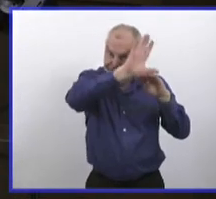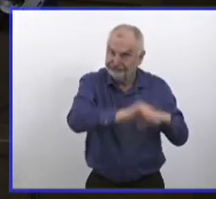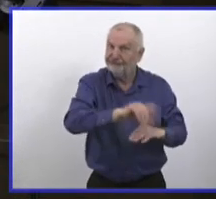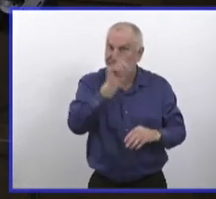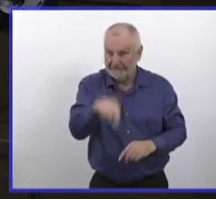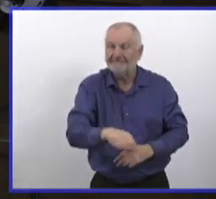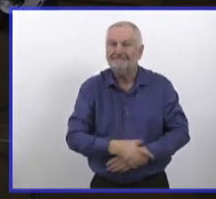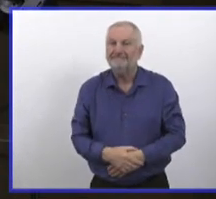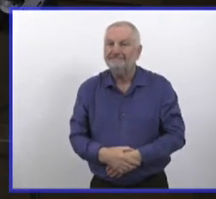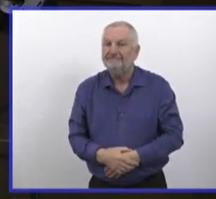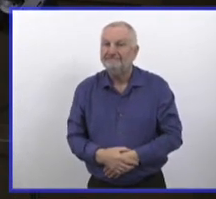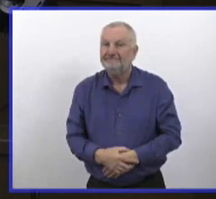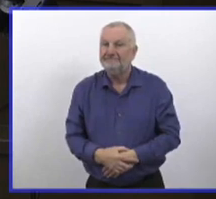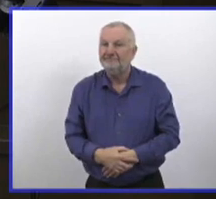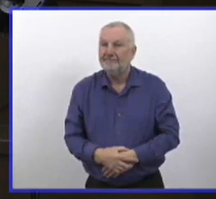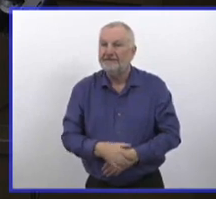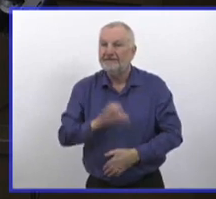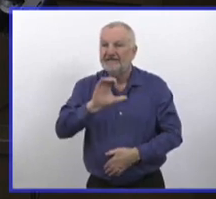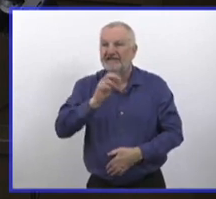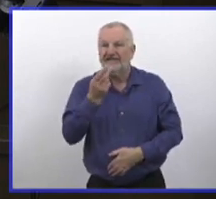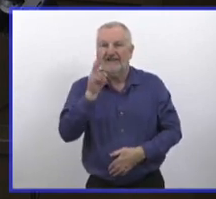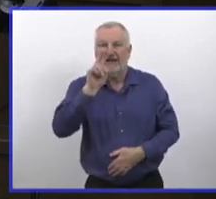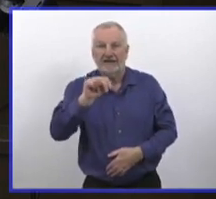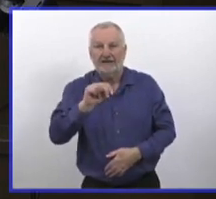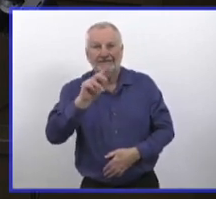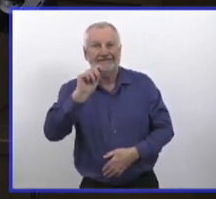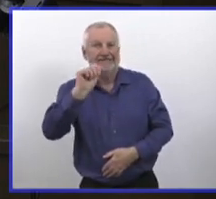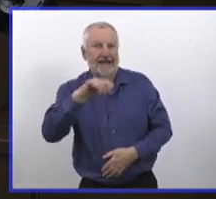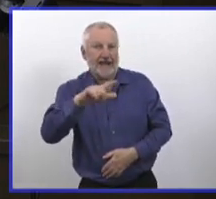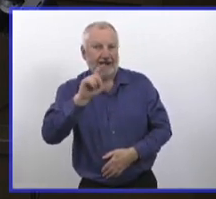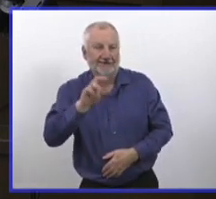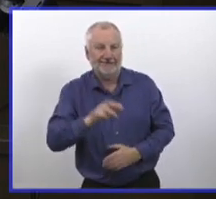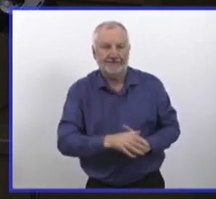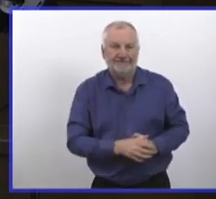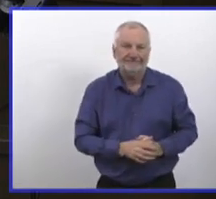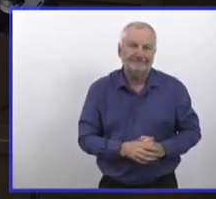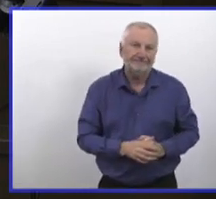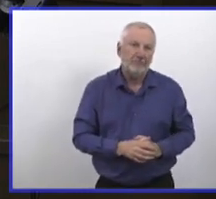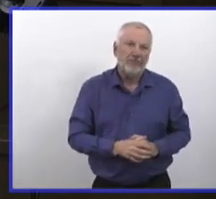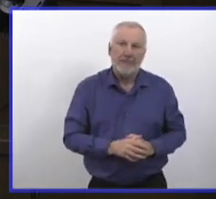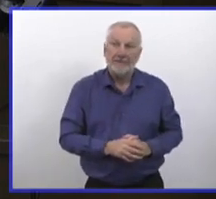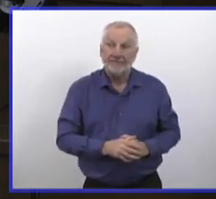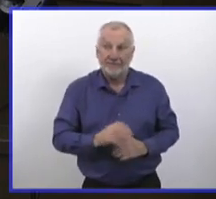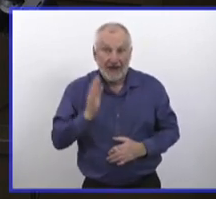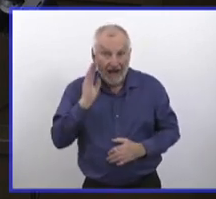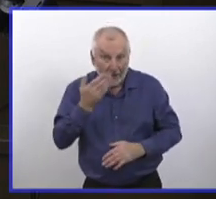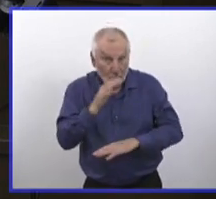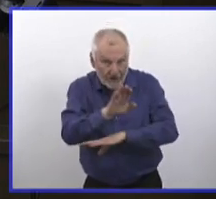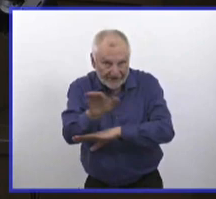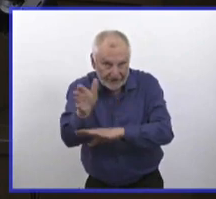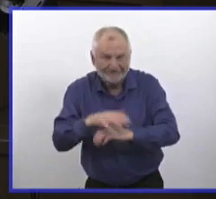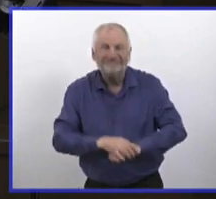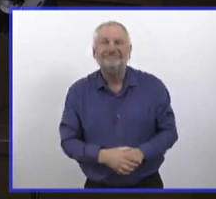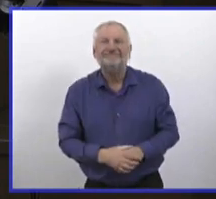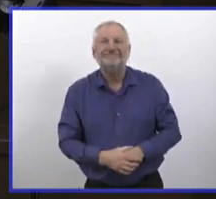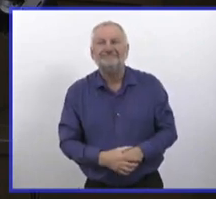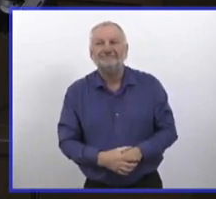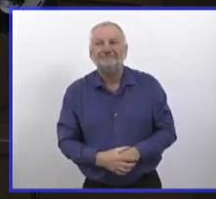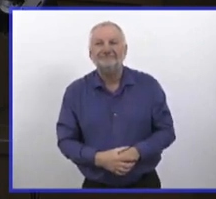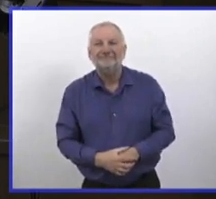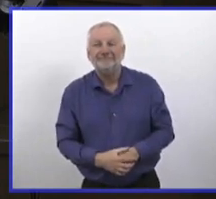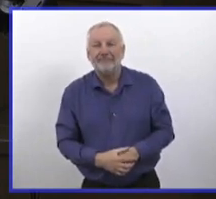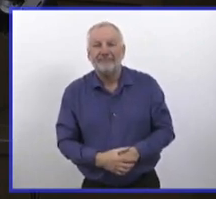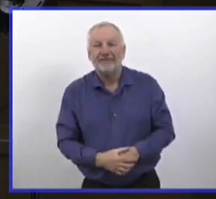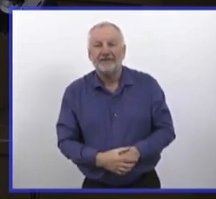From CHVN, Taylor. Hi, good afternoon. How is the province looking to speed up